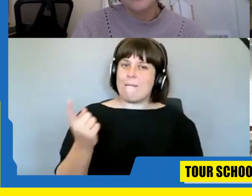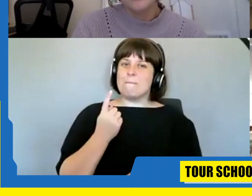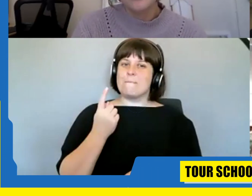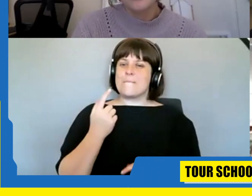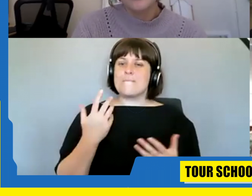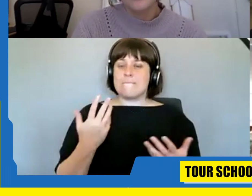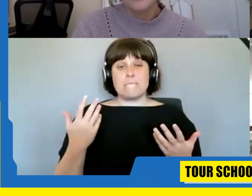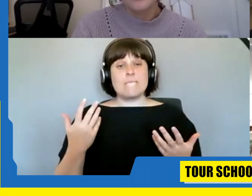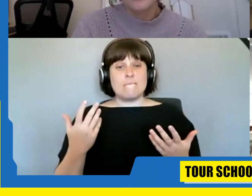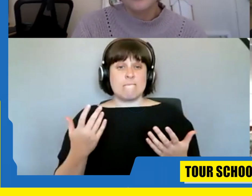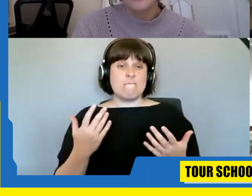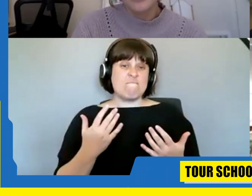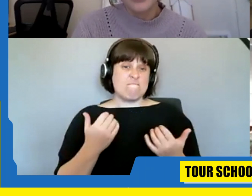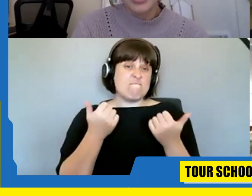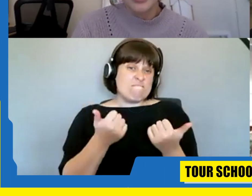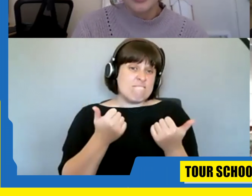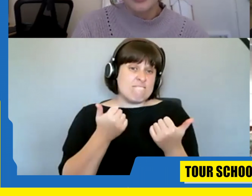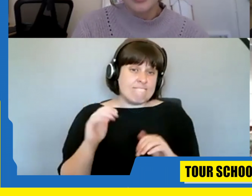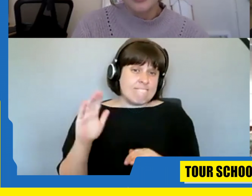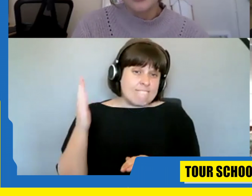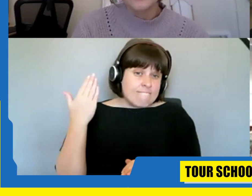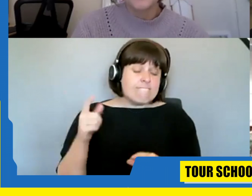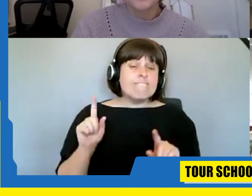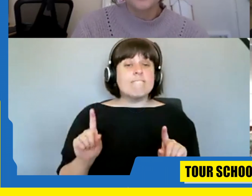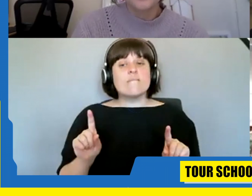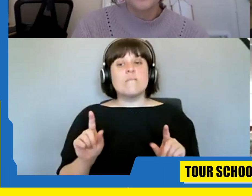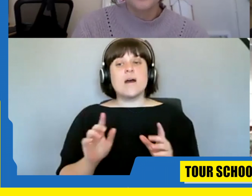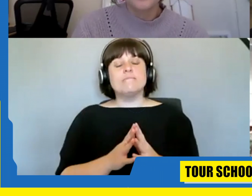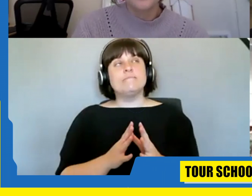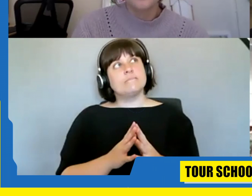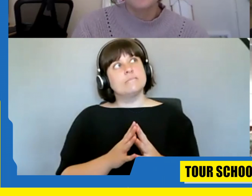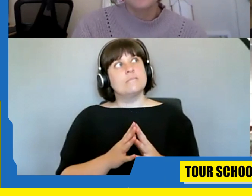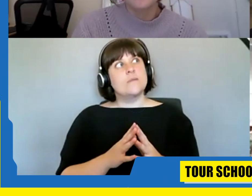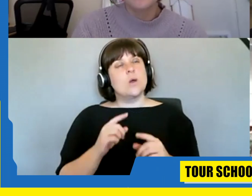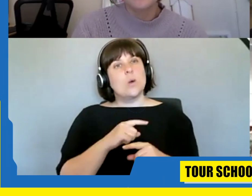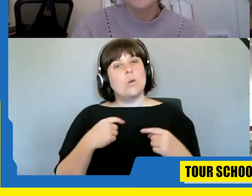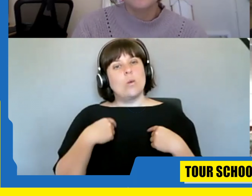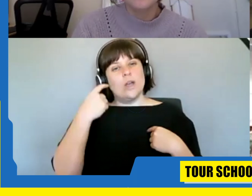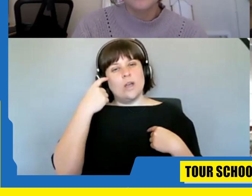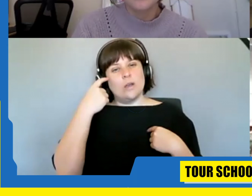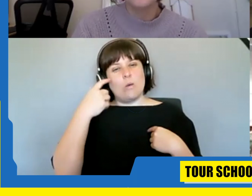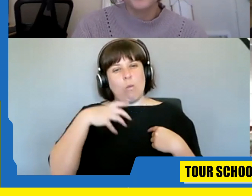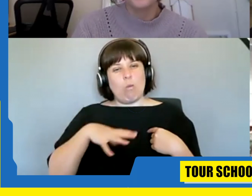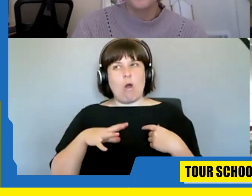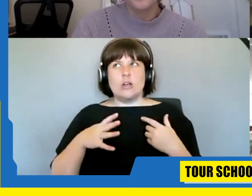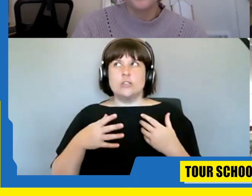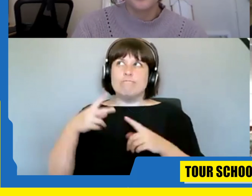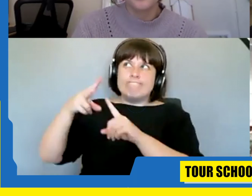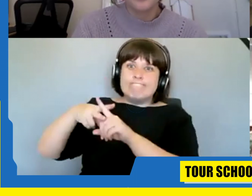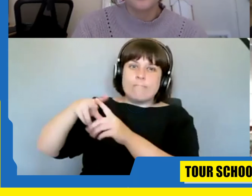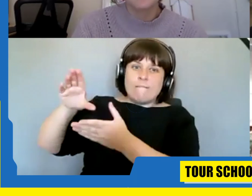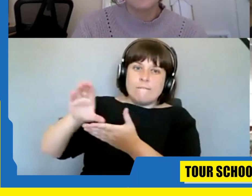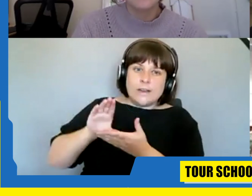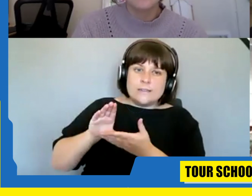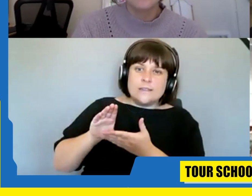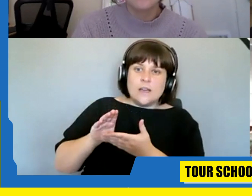that's been very good in the past. But we're going to try and get funding, and I love the way Lisa,